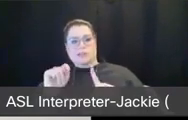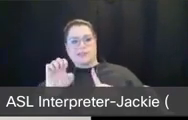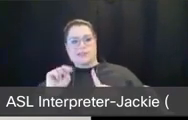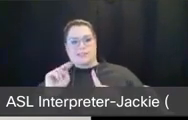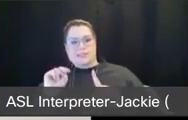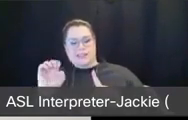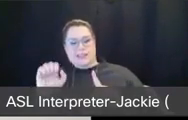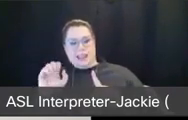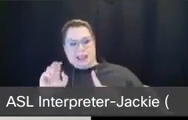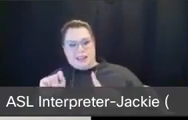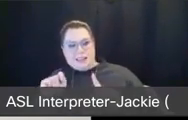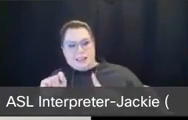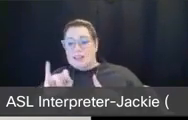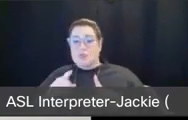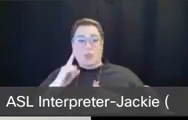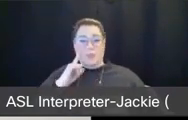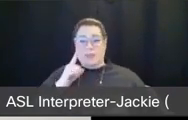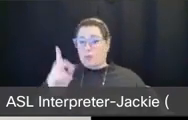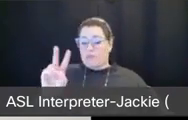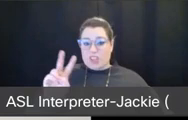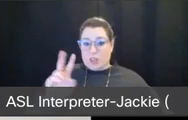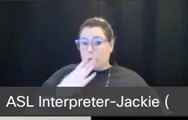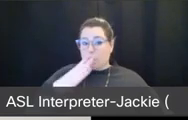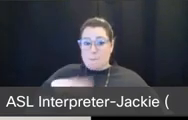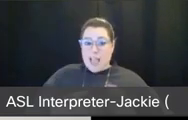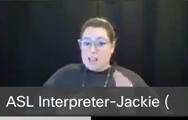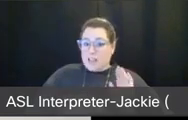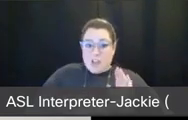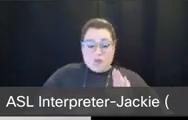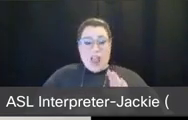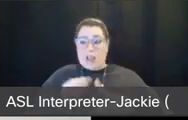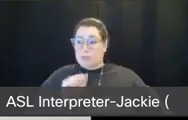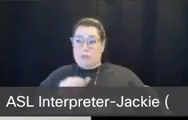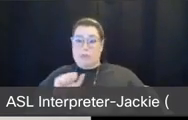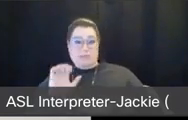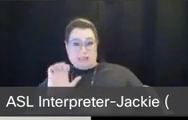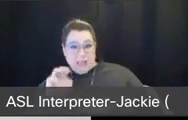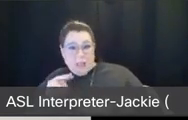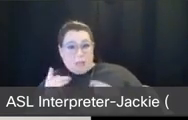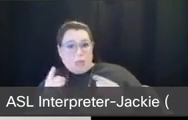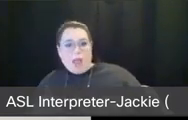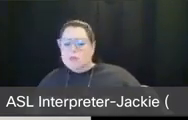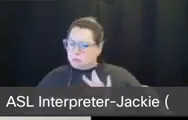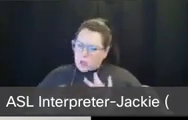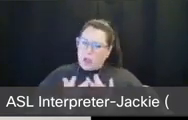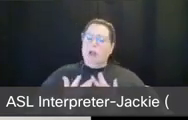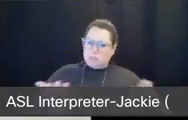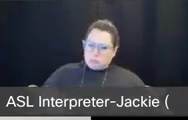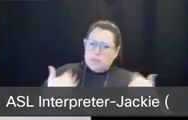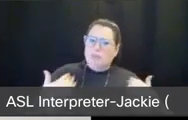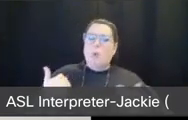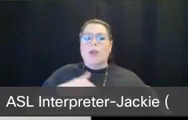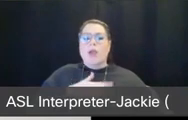a victim of a bad contractor or possibly a scam, feel free to reach out to us. We'll give you advice on where to go